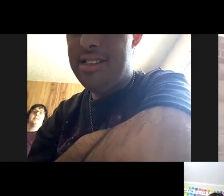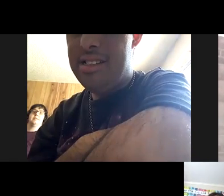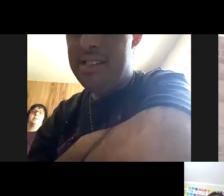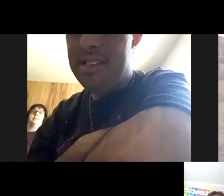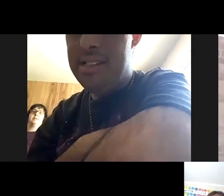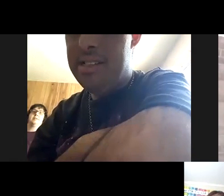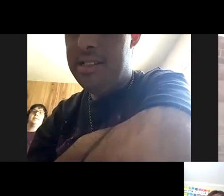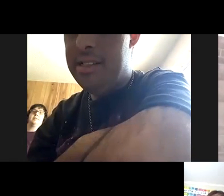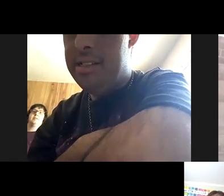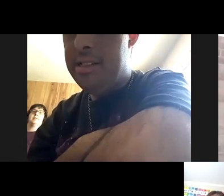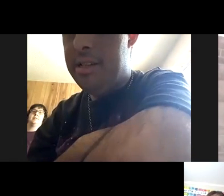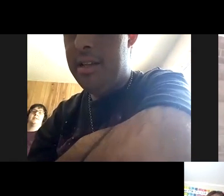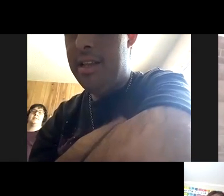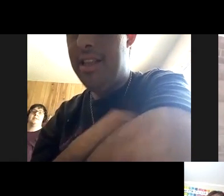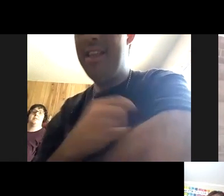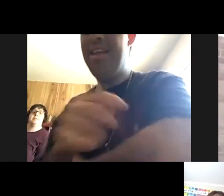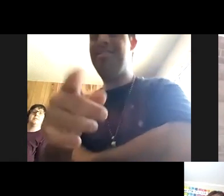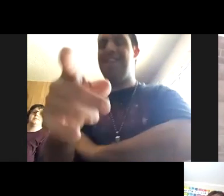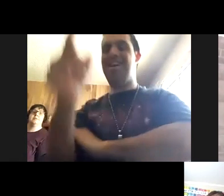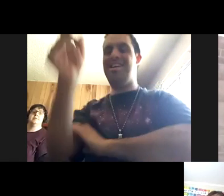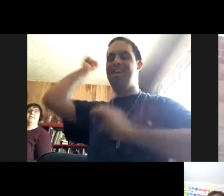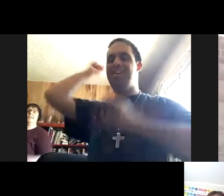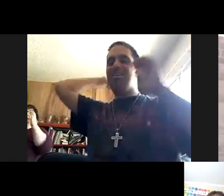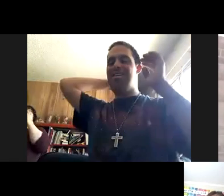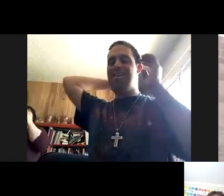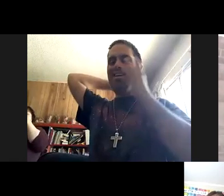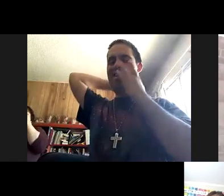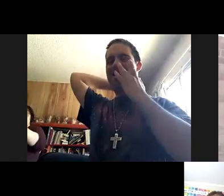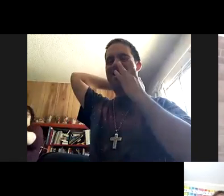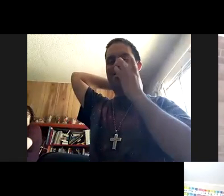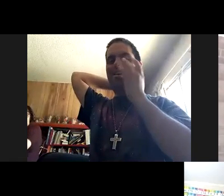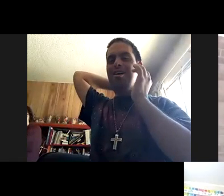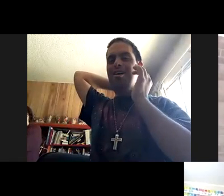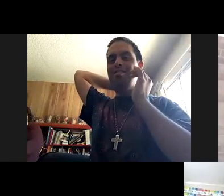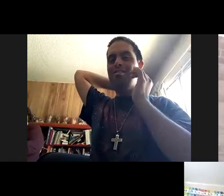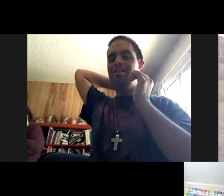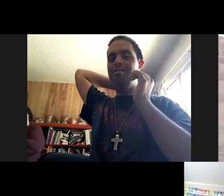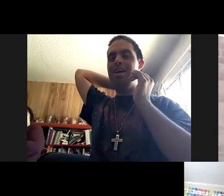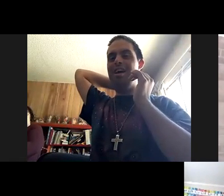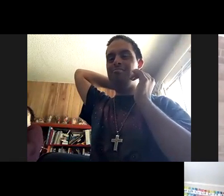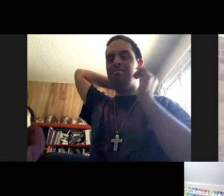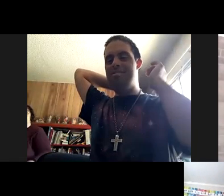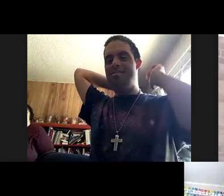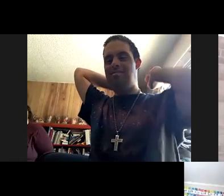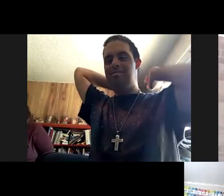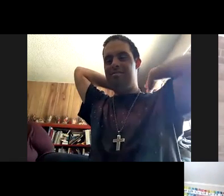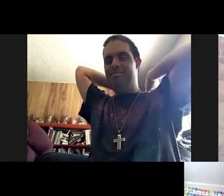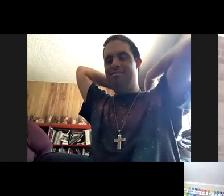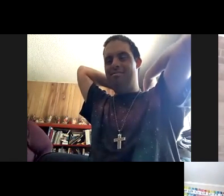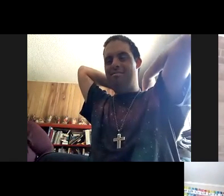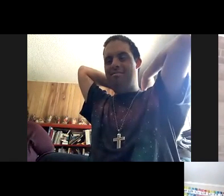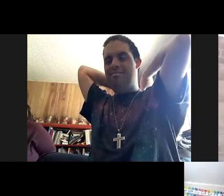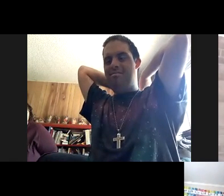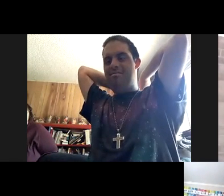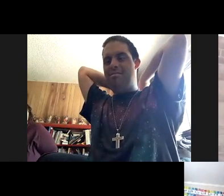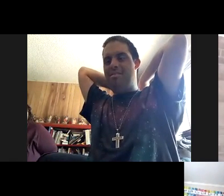is that someone's TV? What is that noise? That's John's TV. John. Turn it down. Say